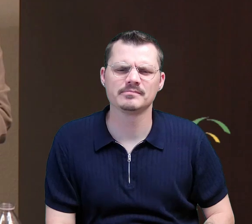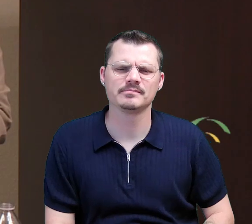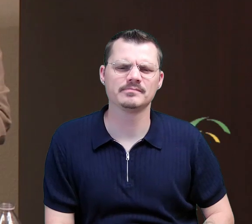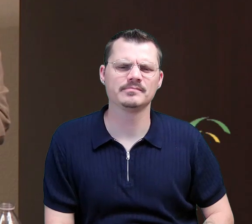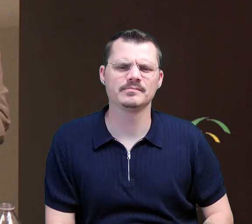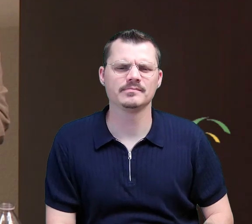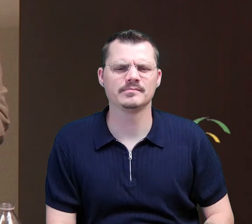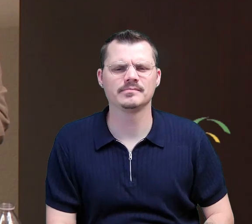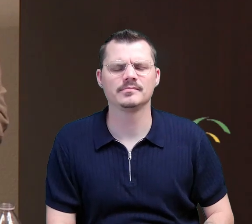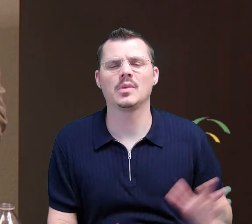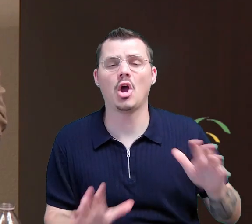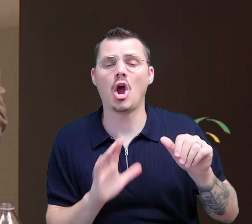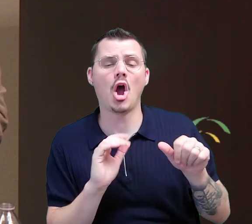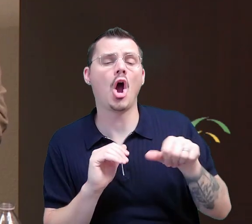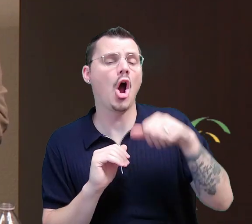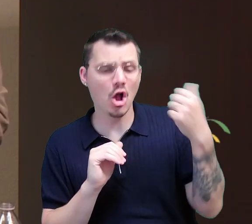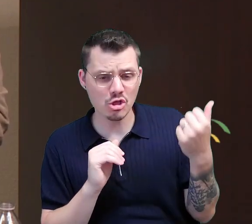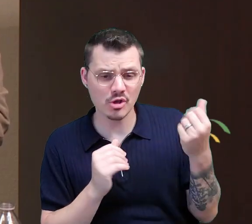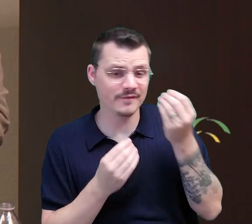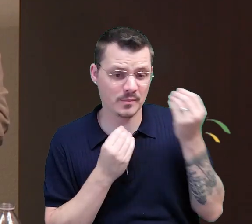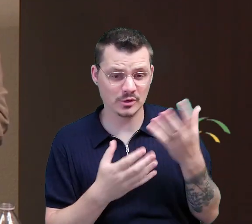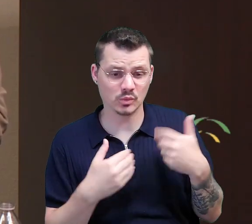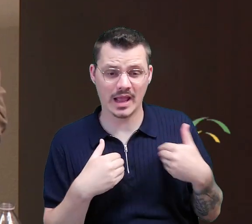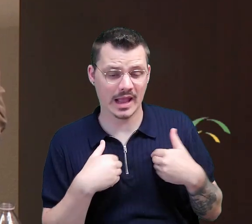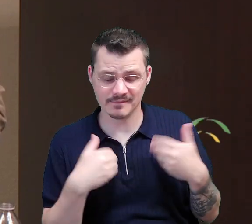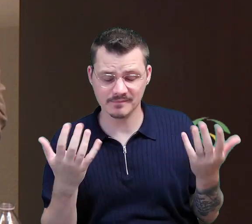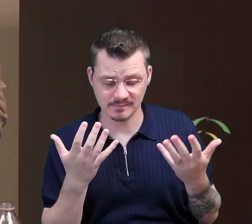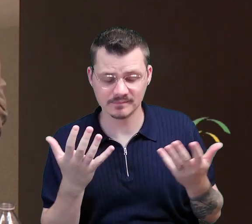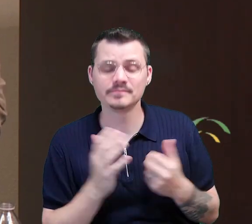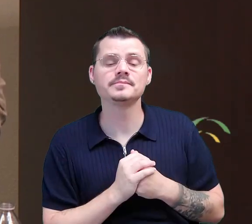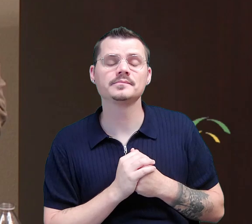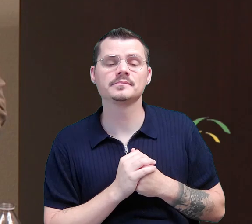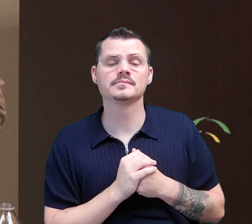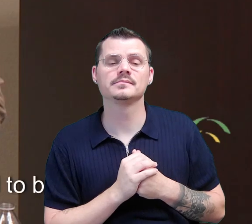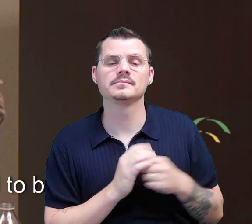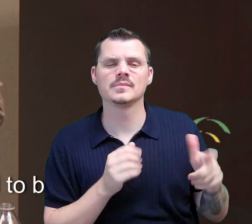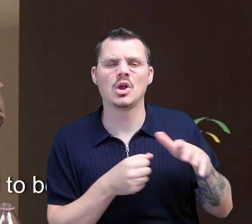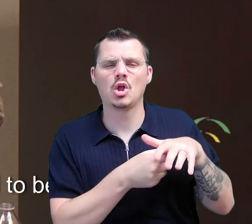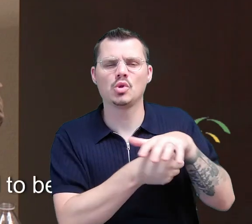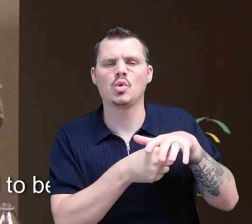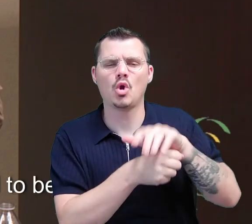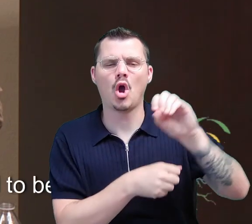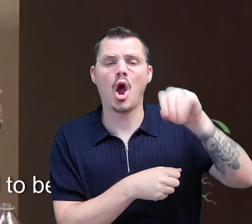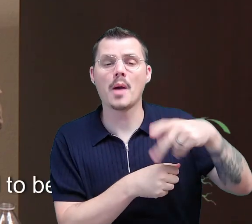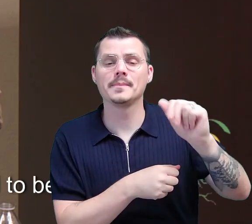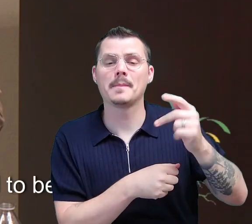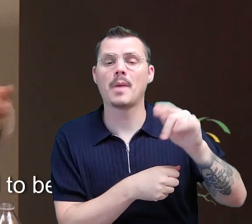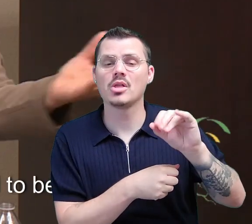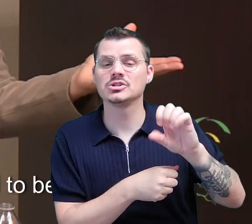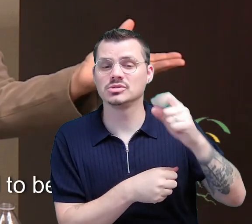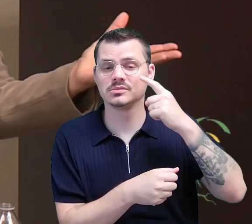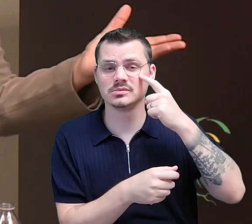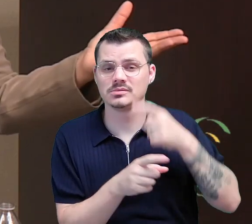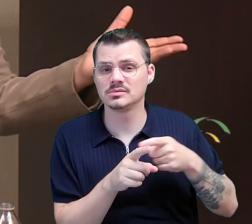The other thing we had was this local ophthalmologist who was